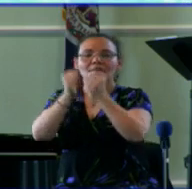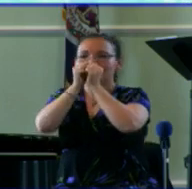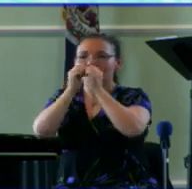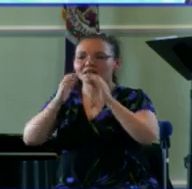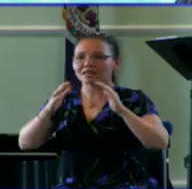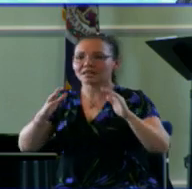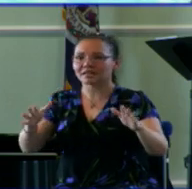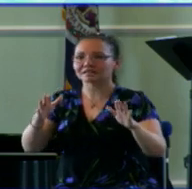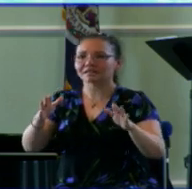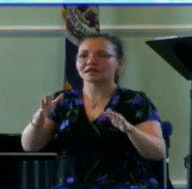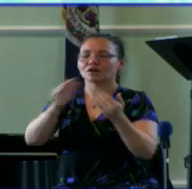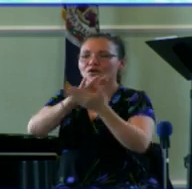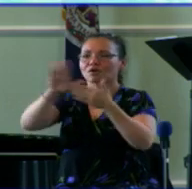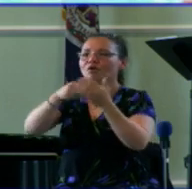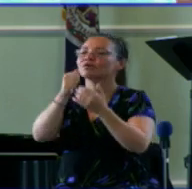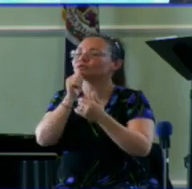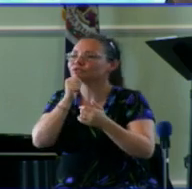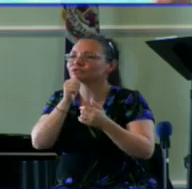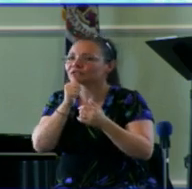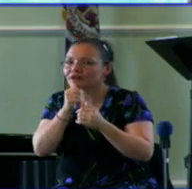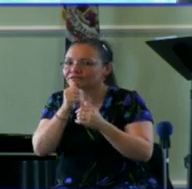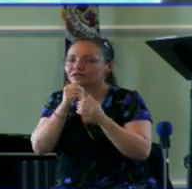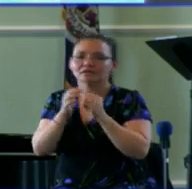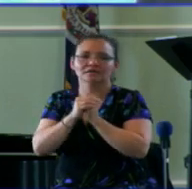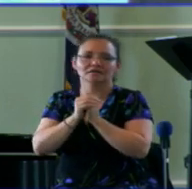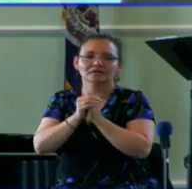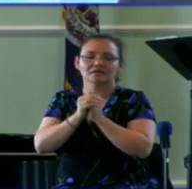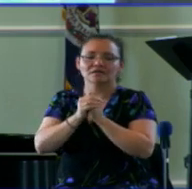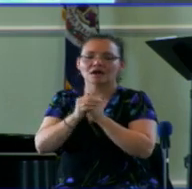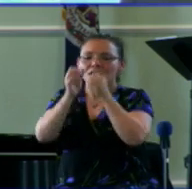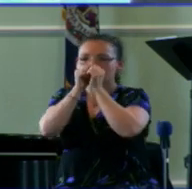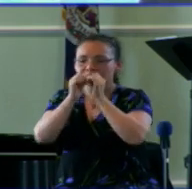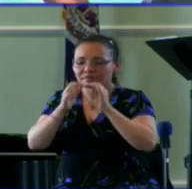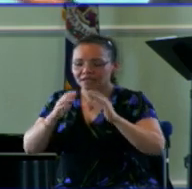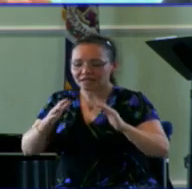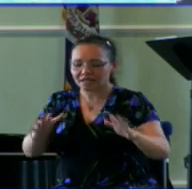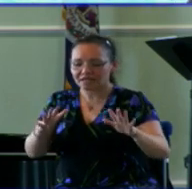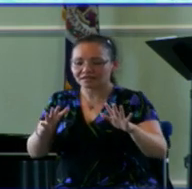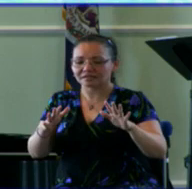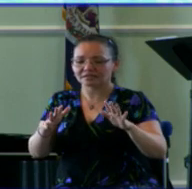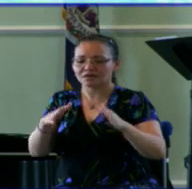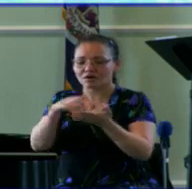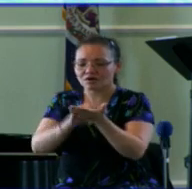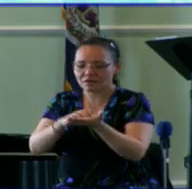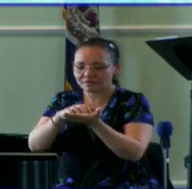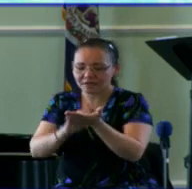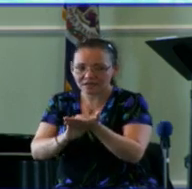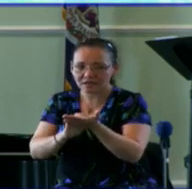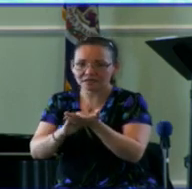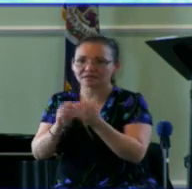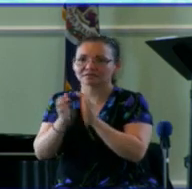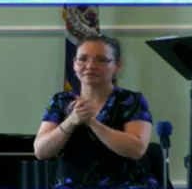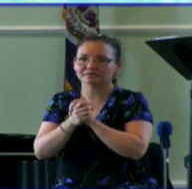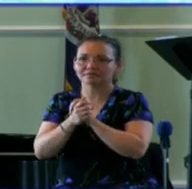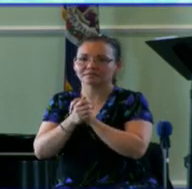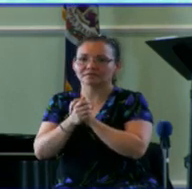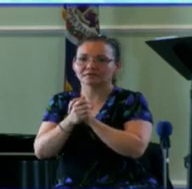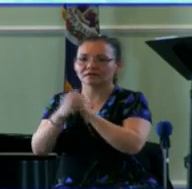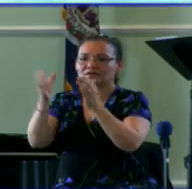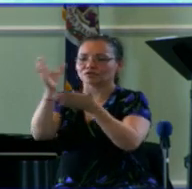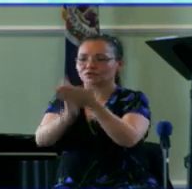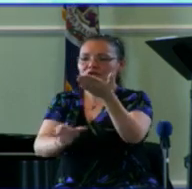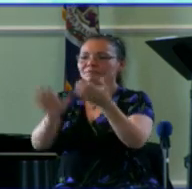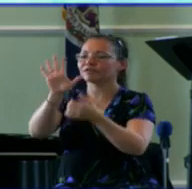who mourn, for they shall be comforted. Blessed are the meek. The Beatitudes, right? Chapter